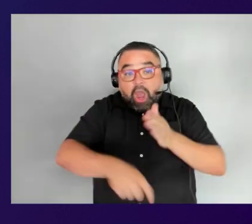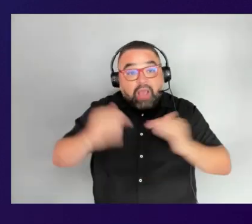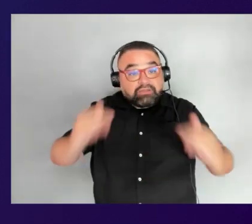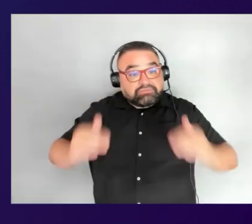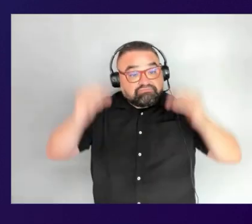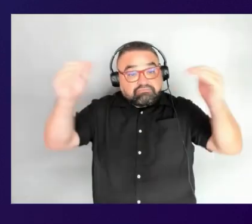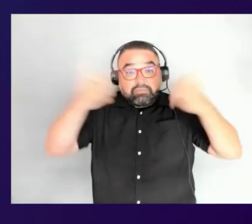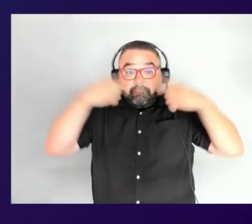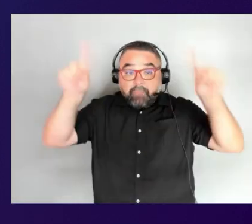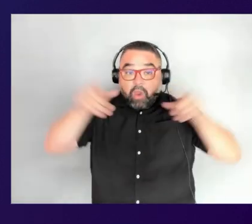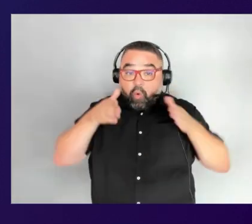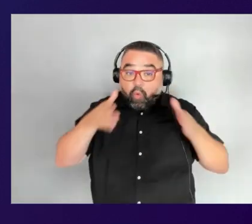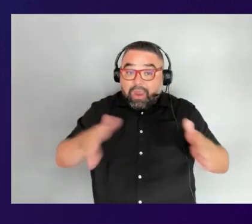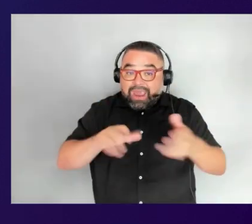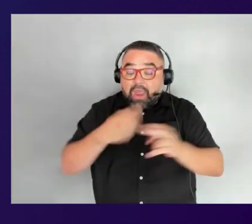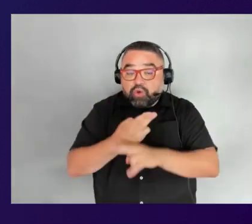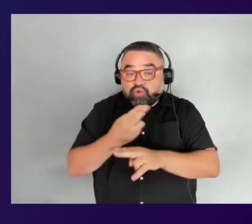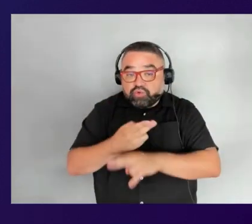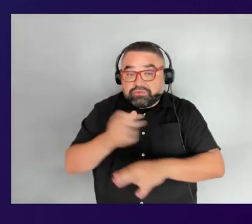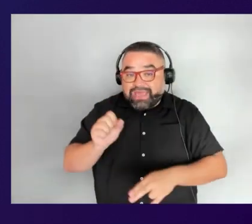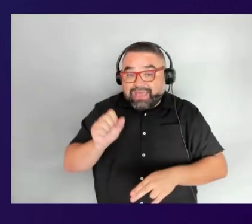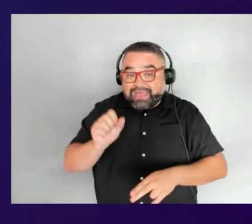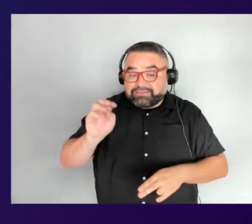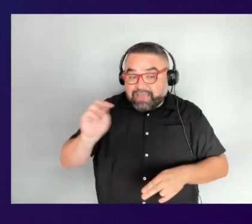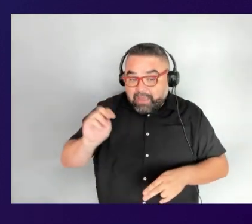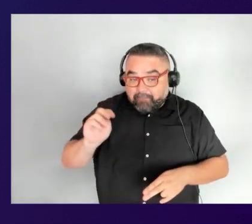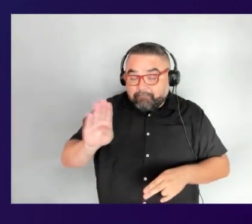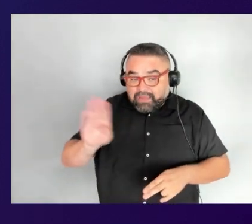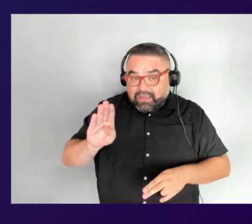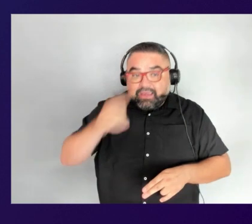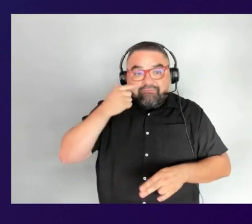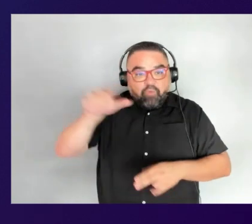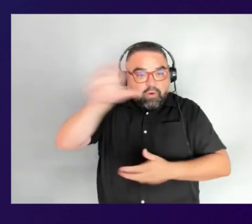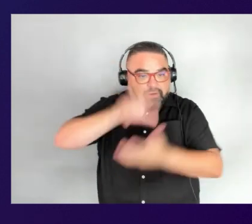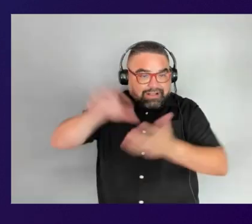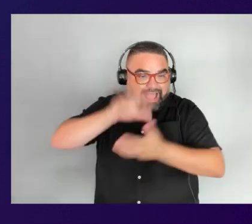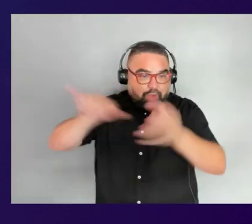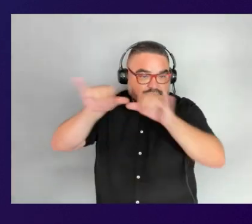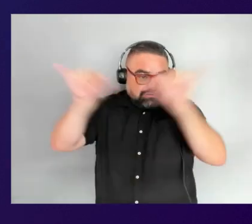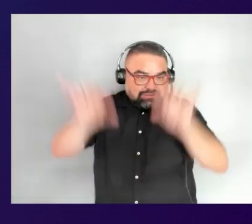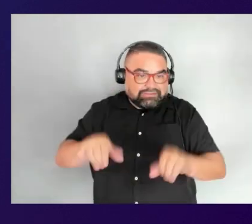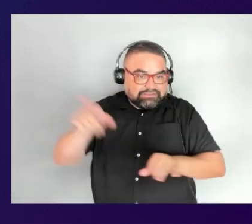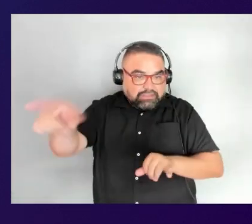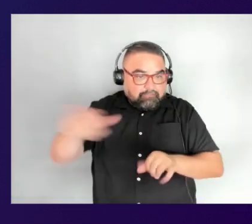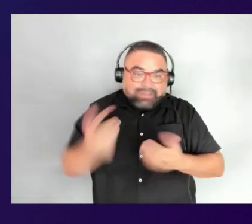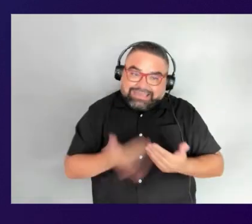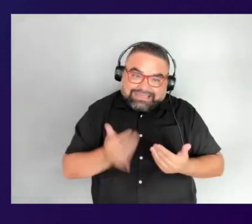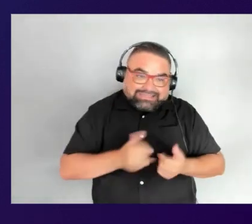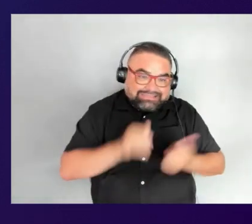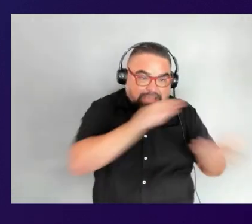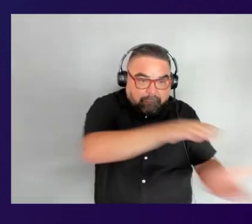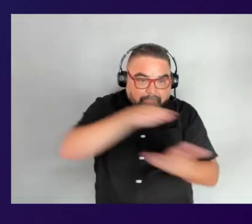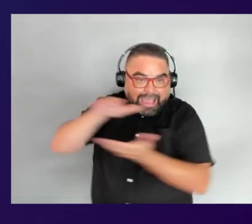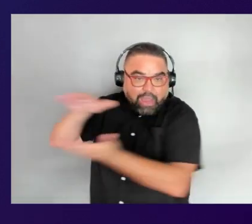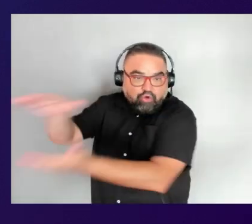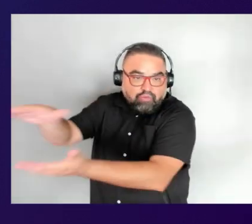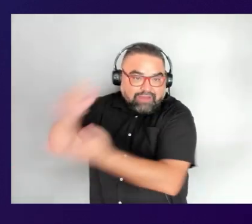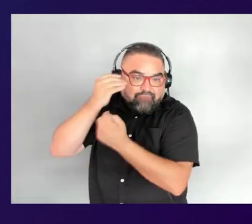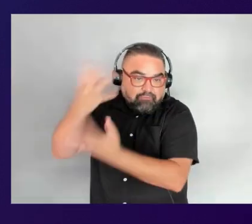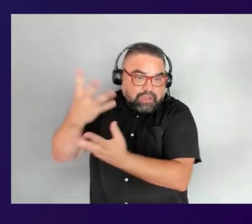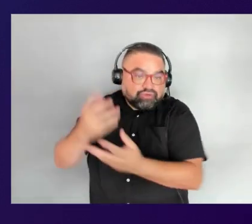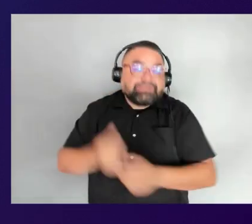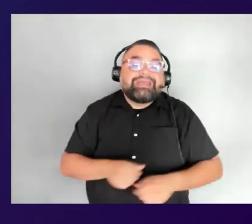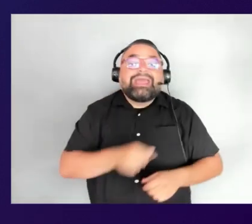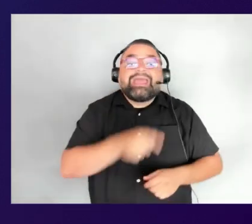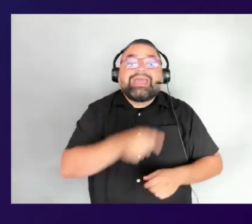simple SMB Windows-based shared file system in the cloud. It's easy to migrate. You could use AWS Data Sync to take the data from an